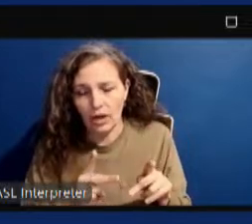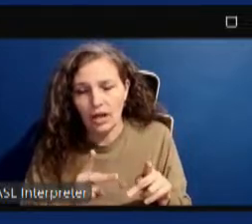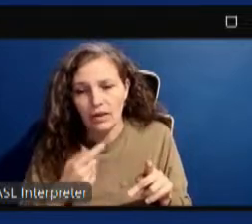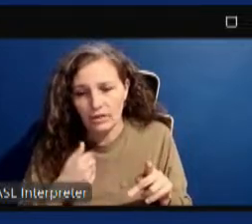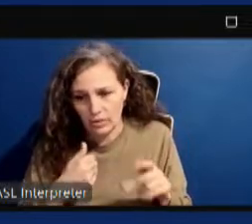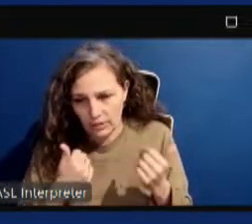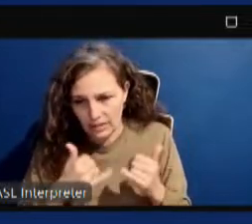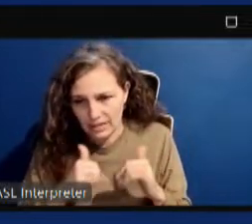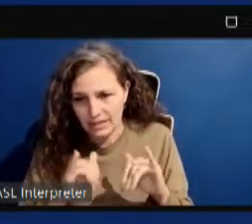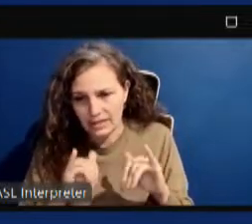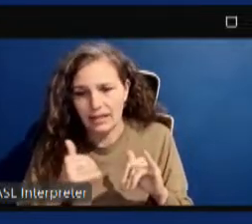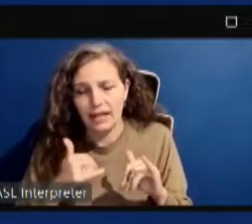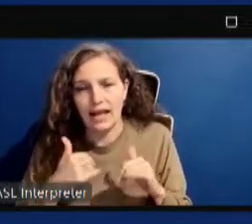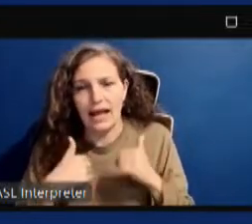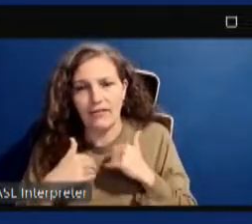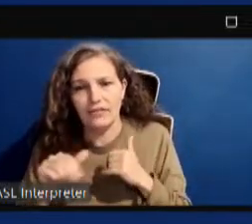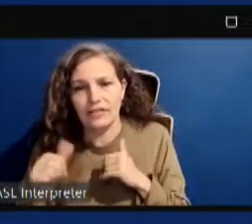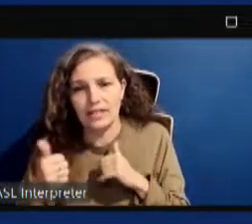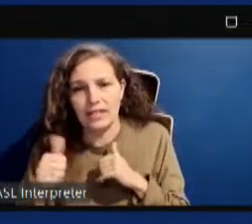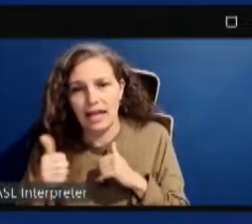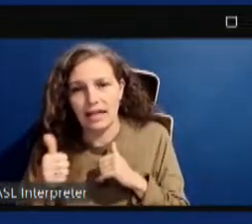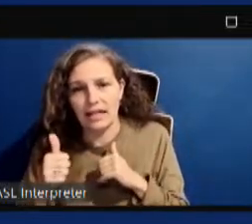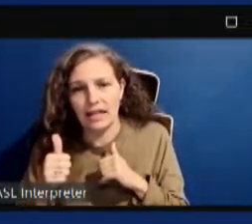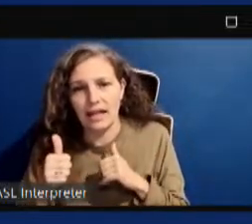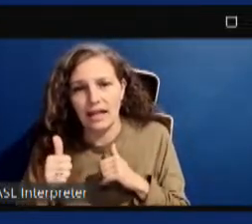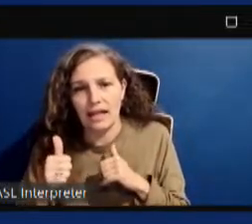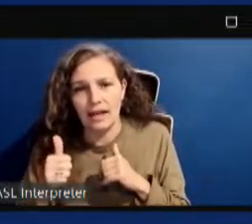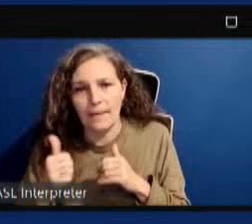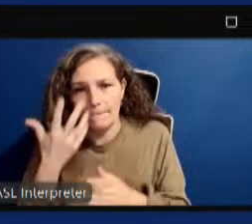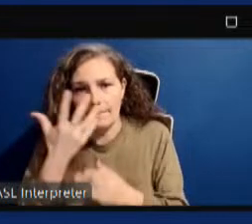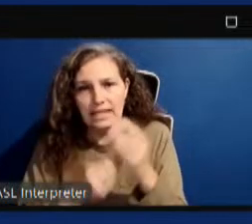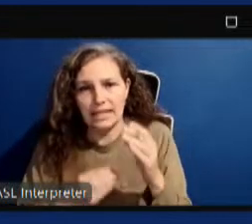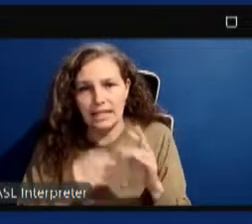at 10 active missing persons.